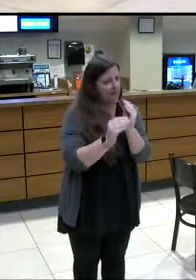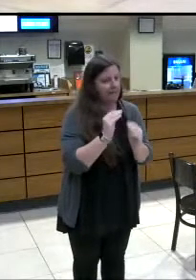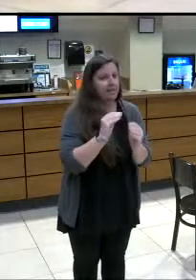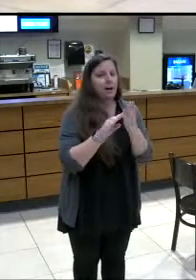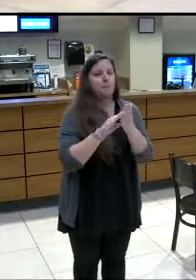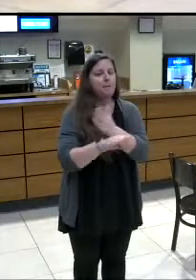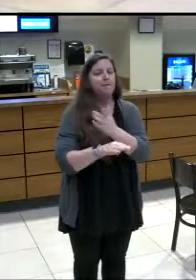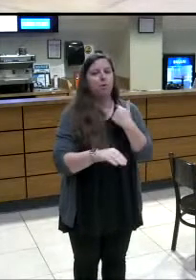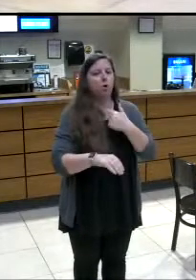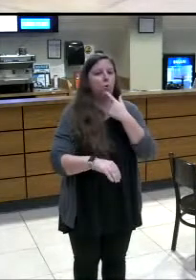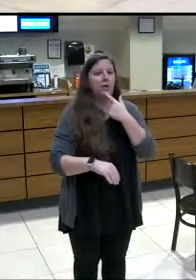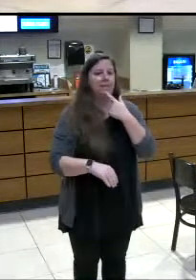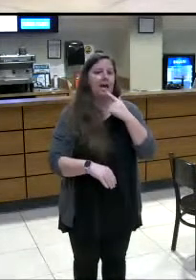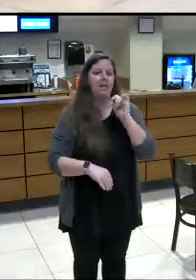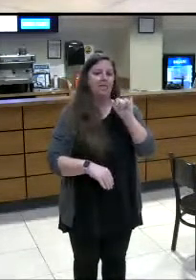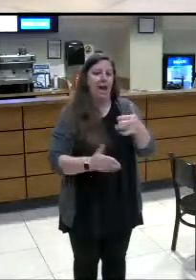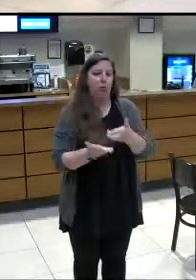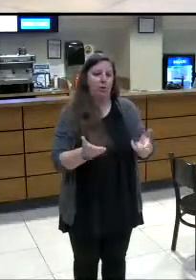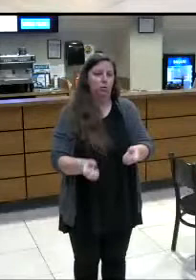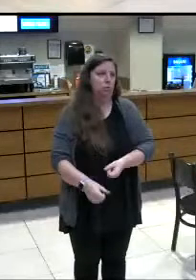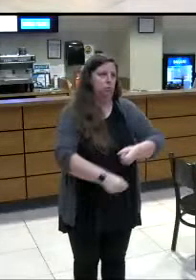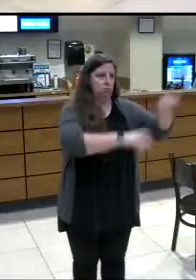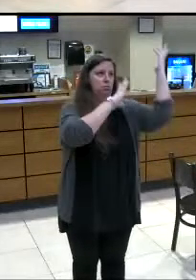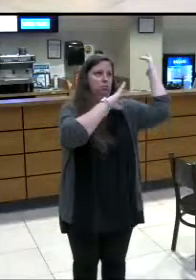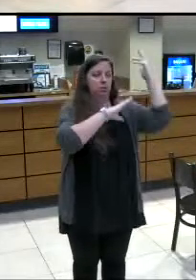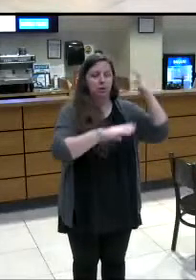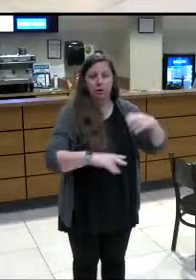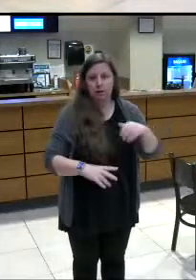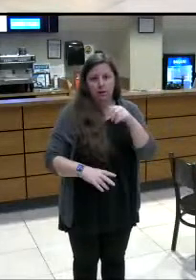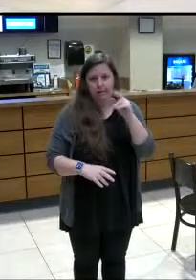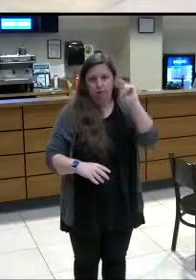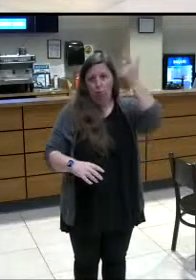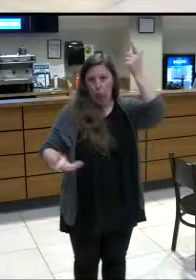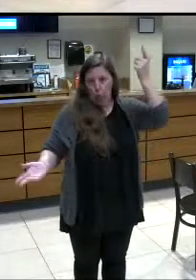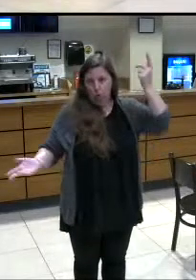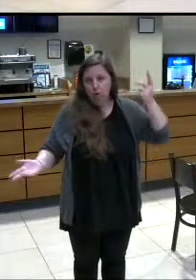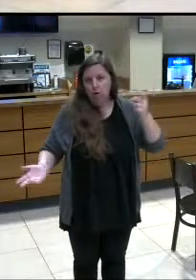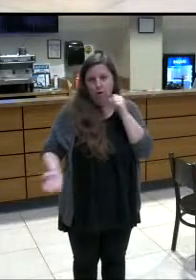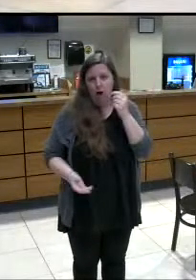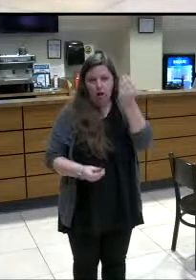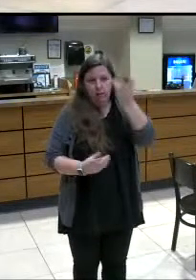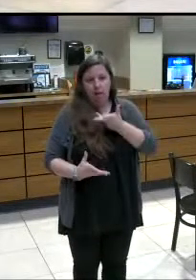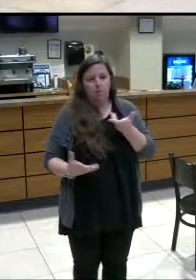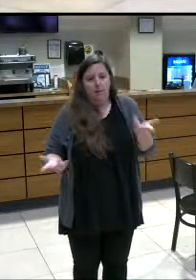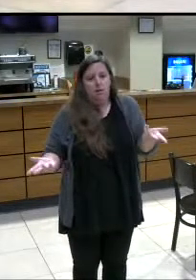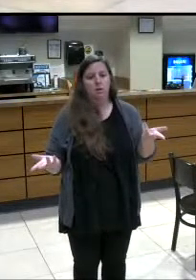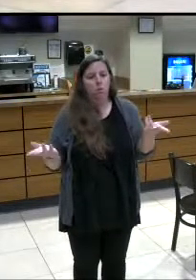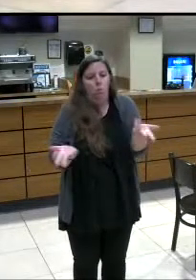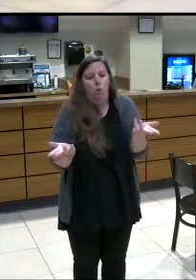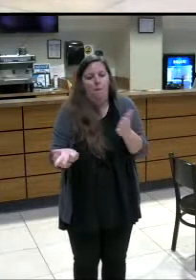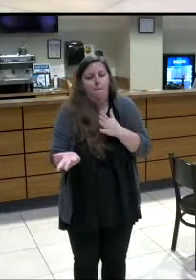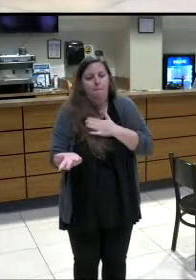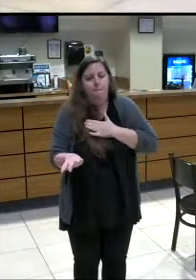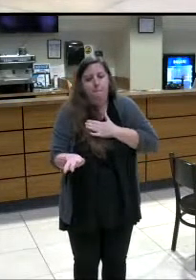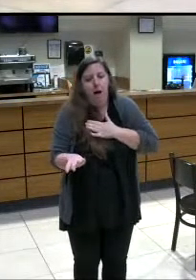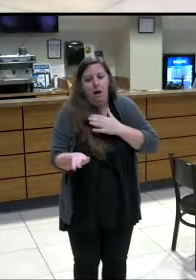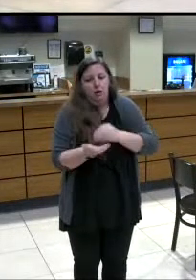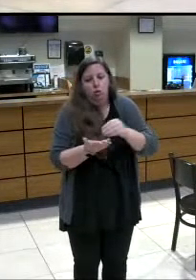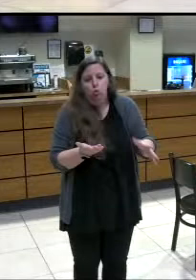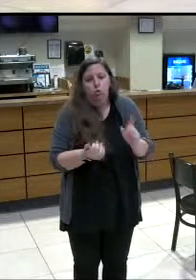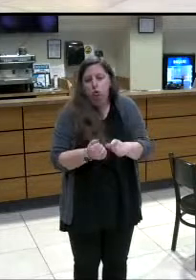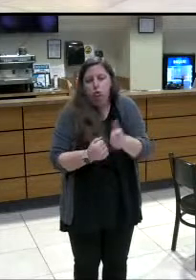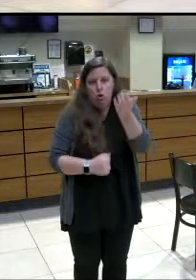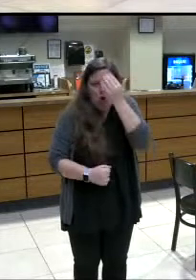resource is not helpful, this resource is not aligned, this resource is not telling me what my kid should know or should be able to do. I think